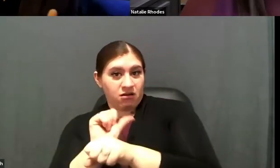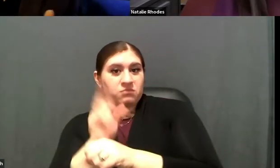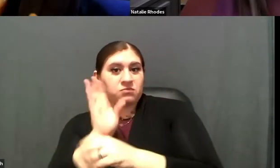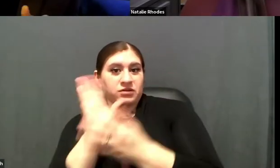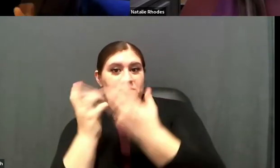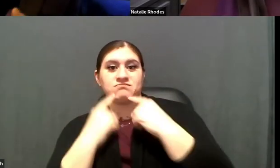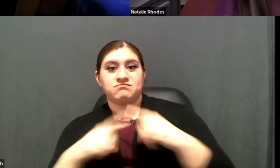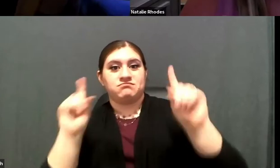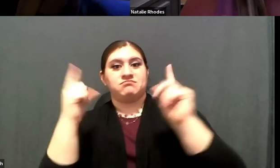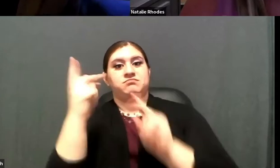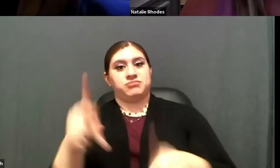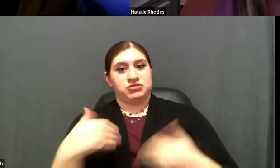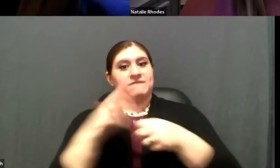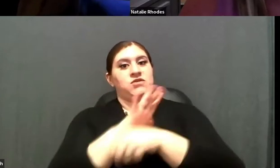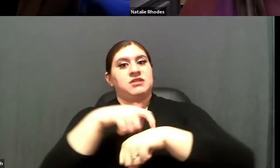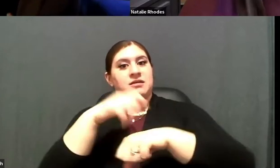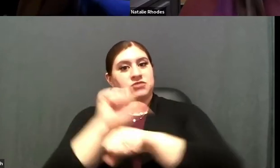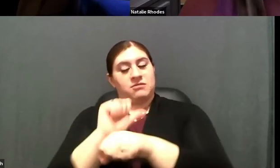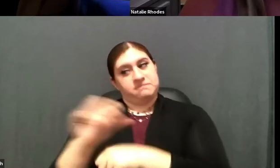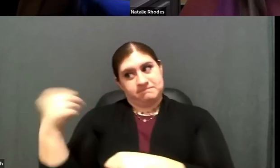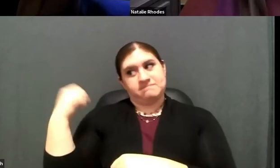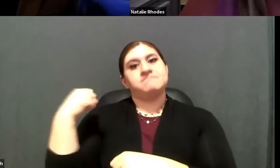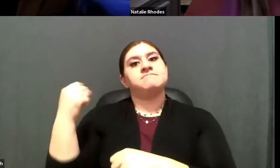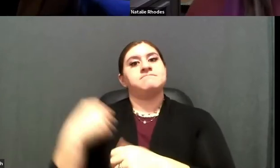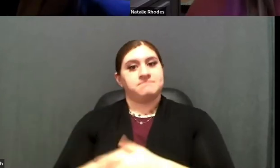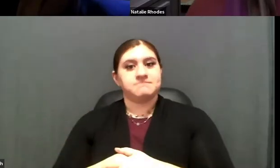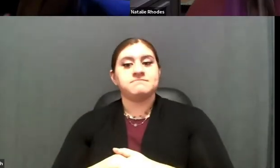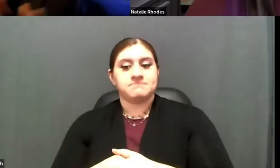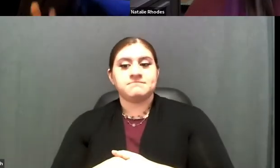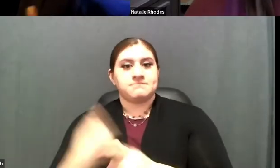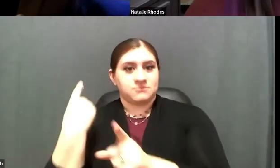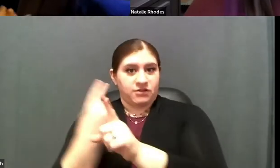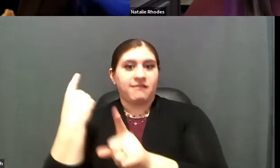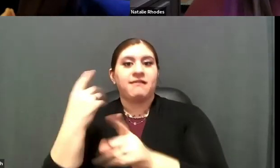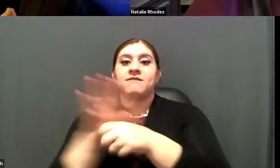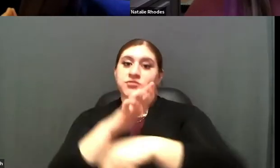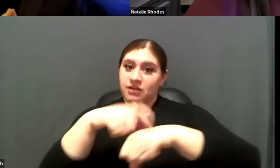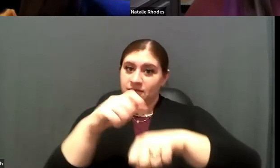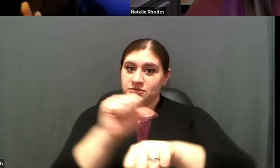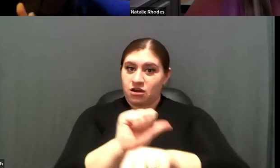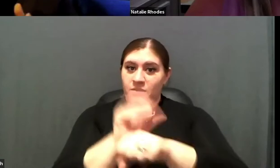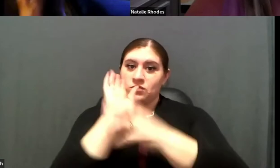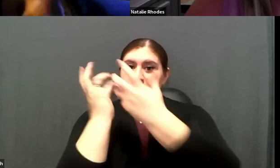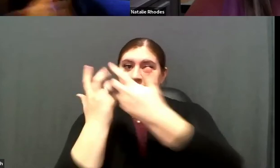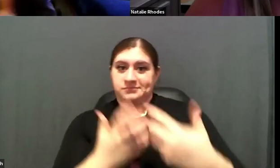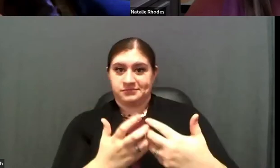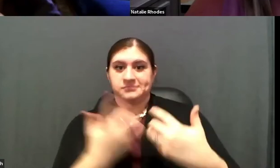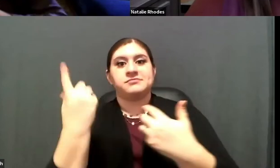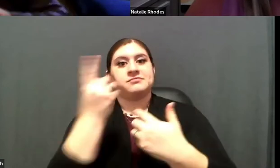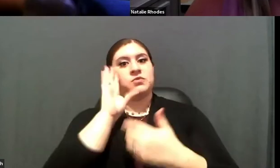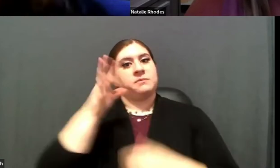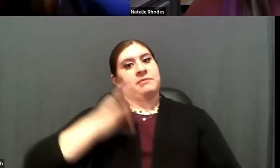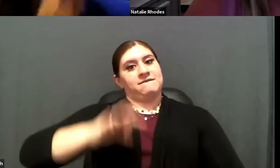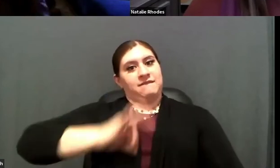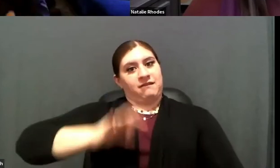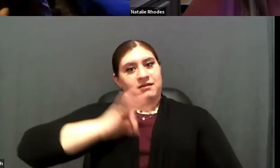full-time job and wants to continue their education. Correct. Yeah, full-time job. And it gives you some benefits over